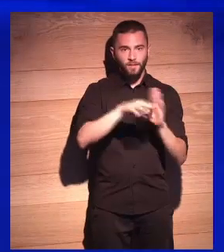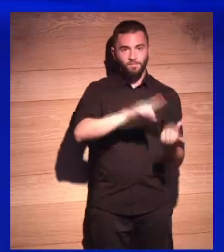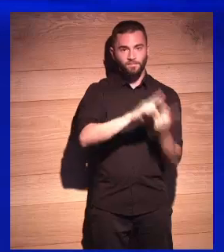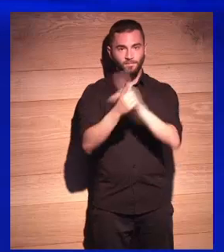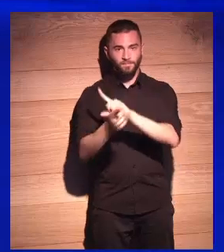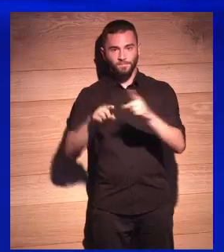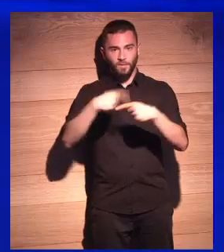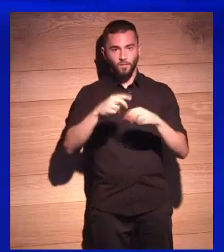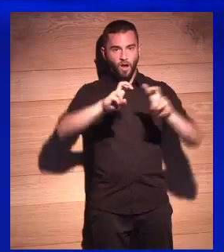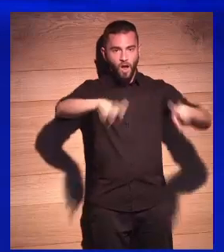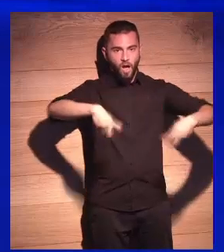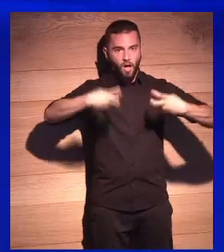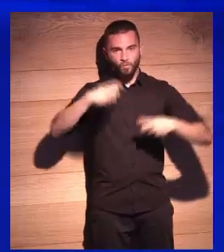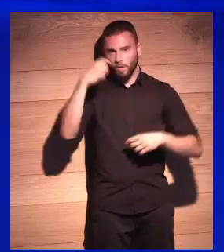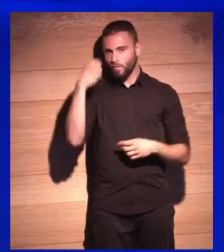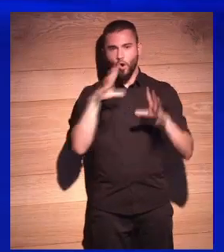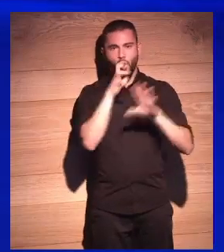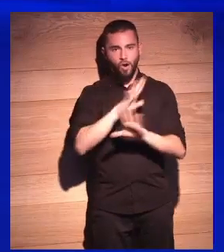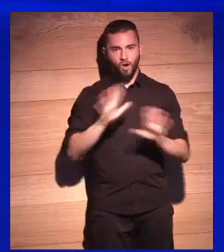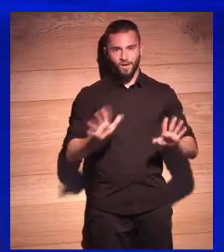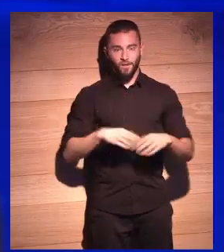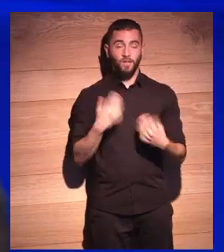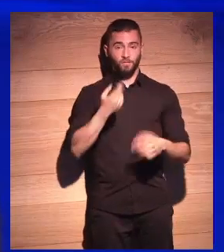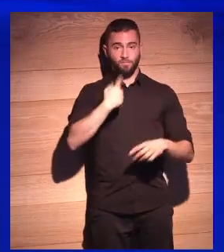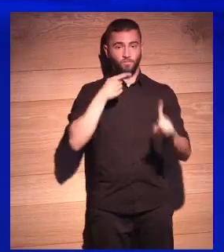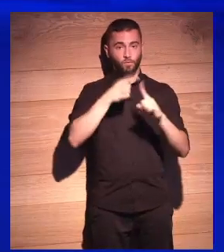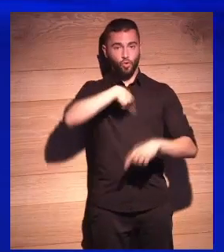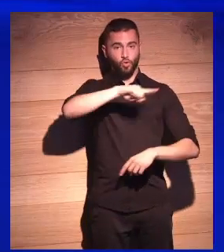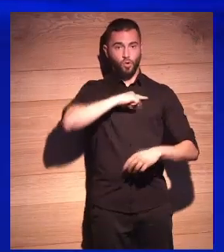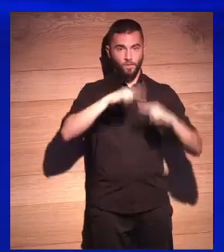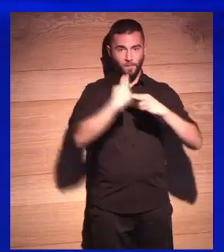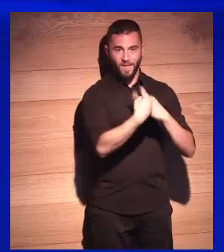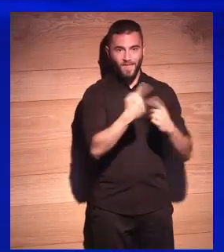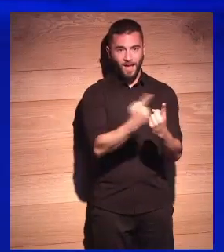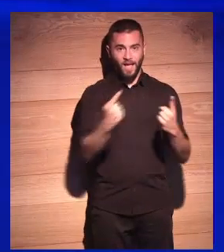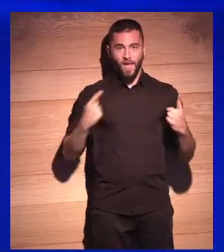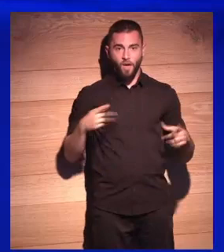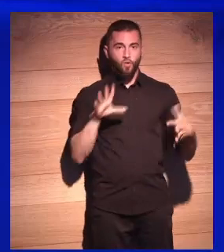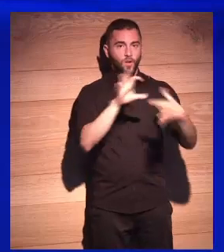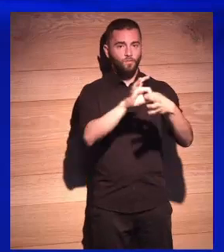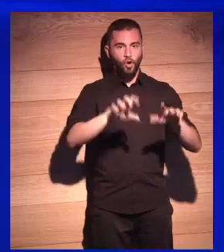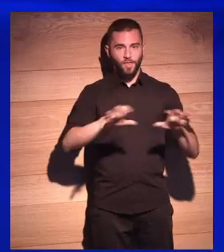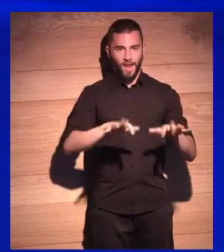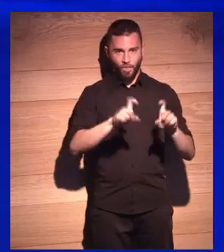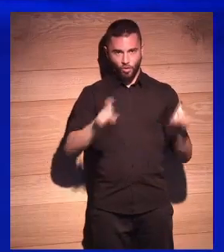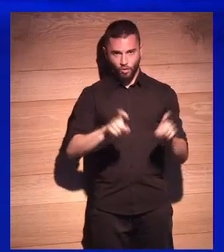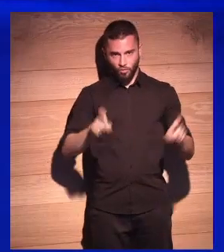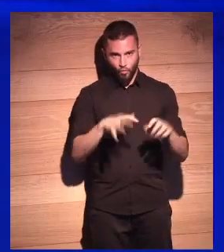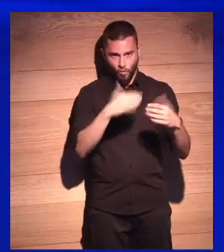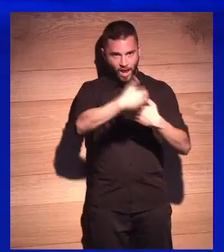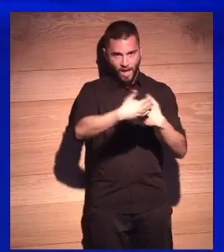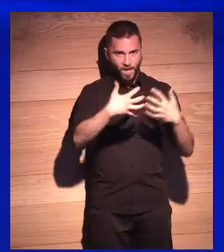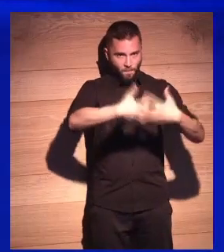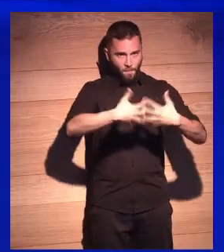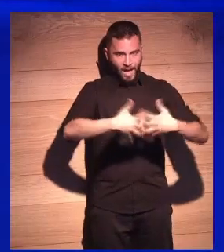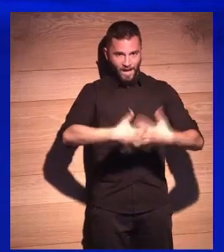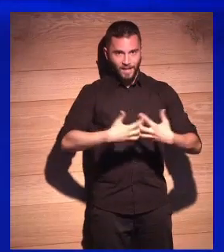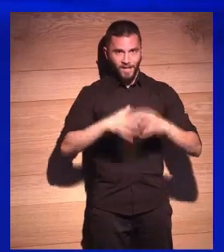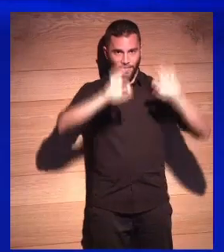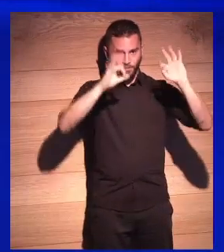changes, it's a nightmare to update it. So each part or each instrument is really very much associated to one computer,